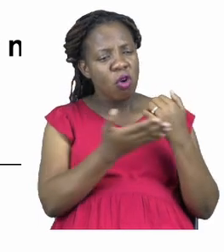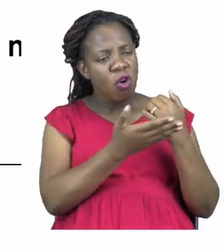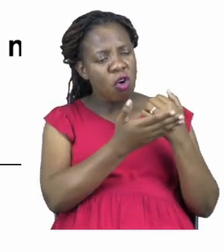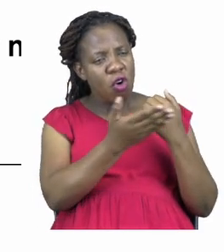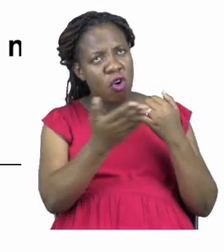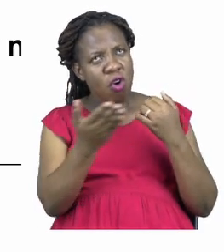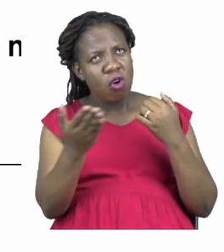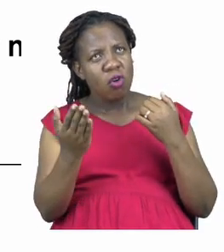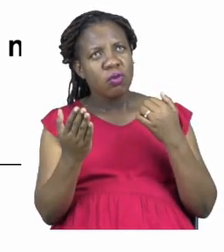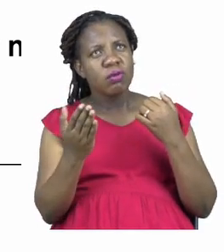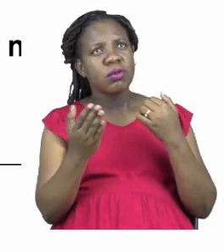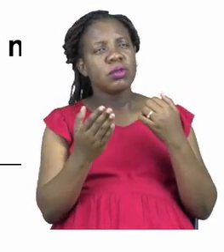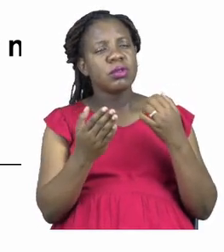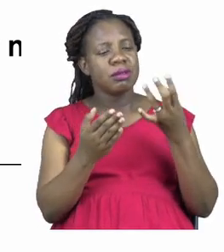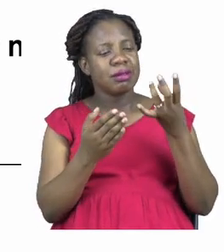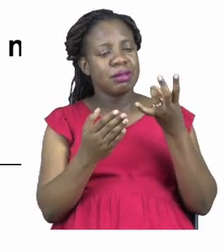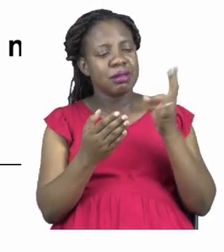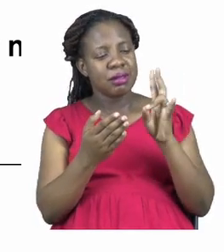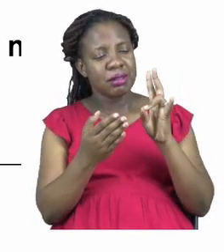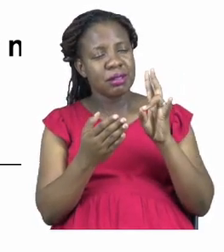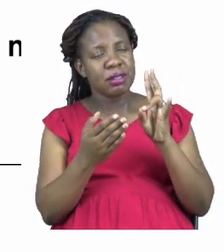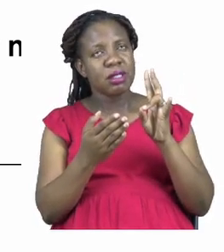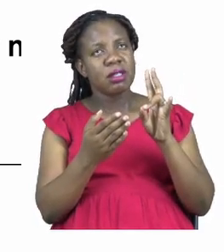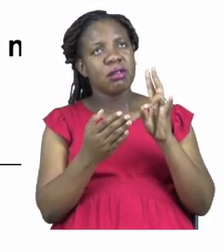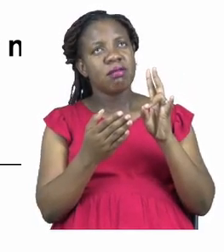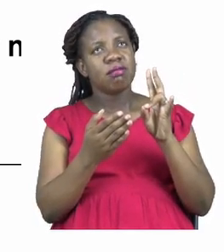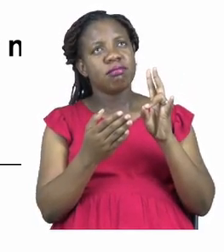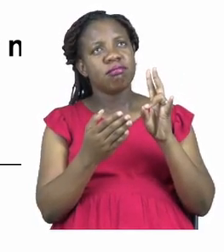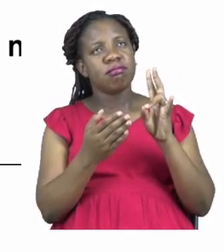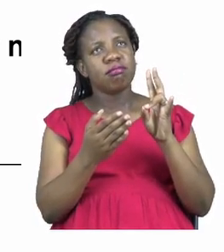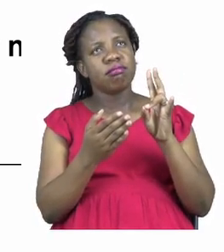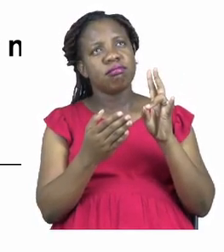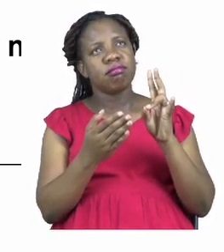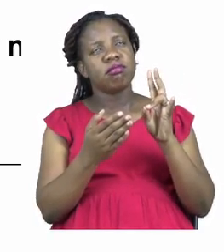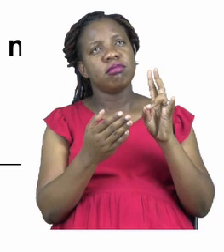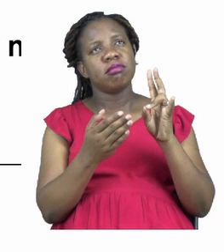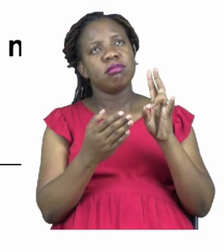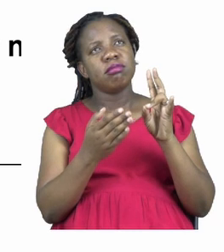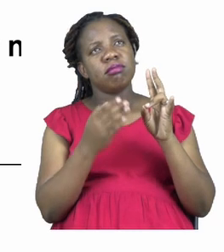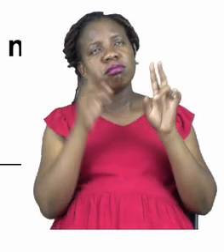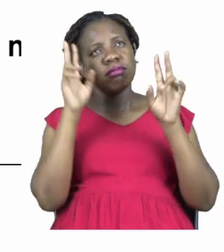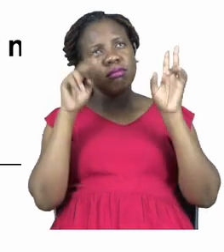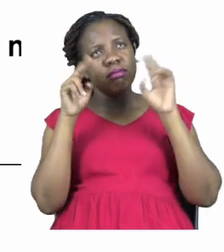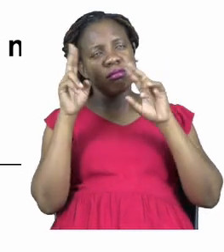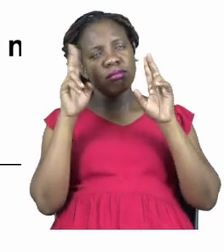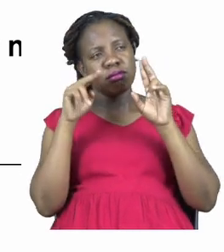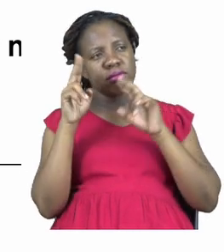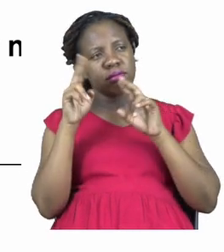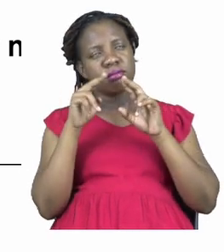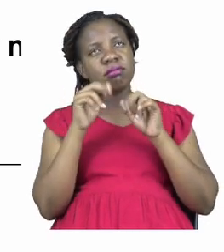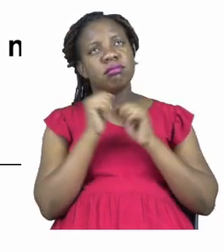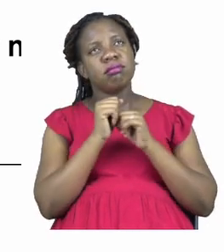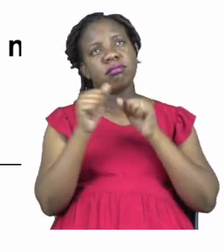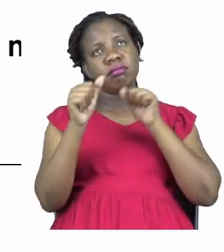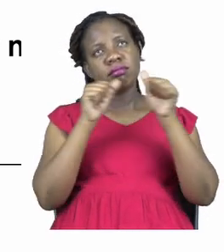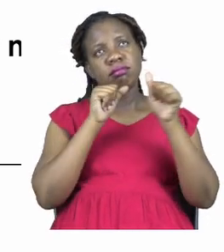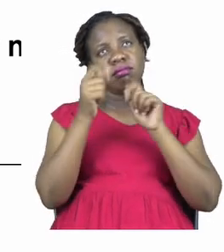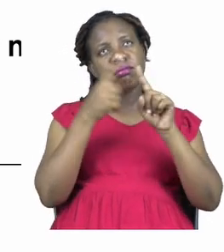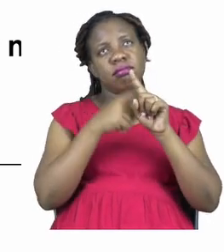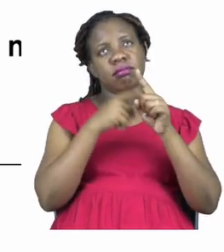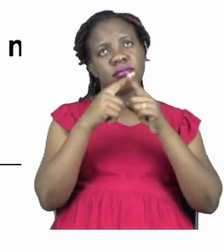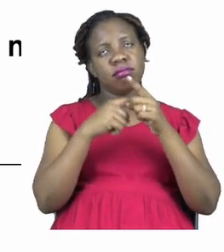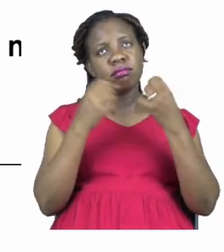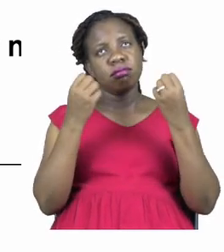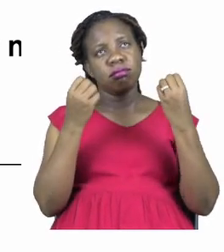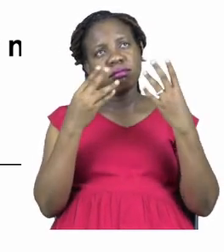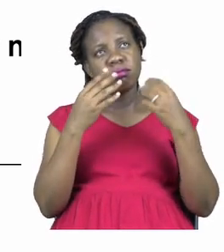girls, what is important about a problem-solving sum is to identify the important information so that you can solve